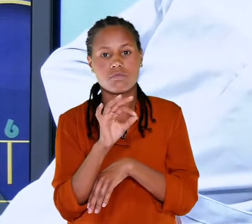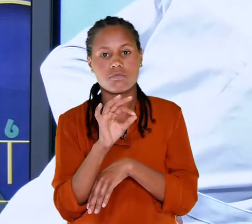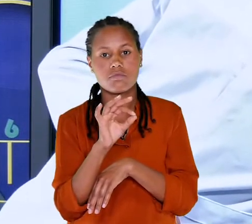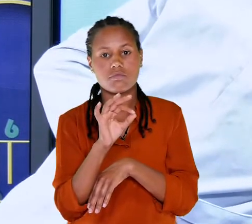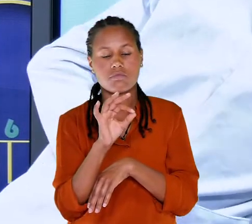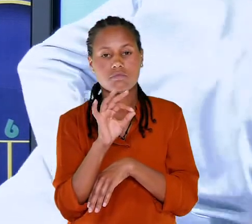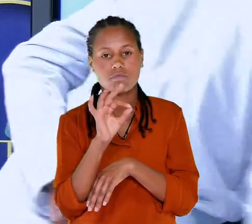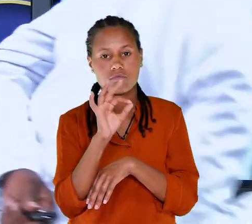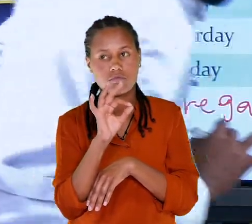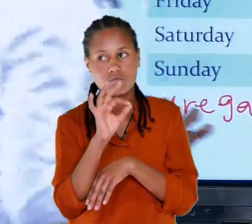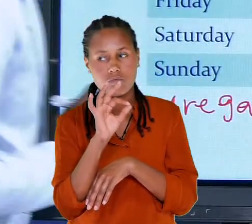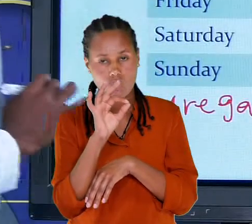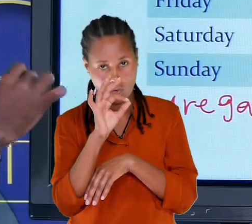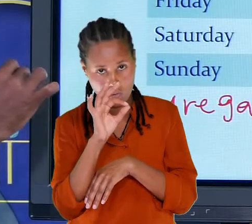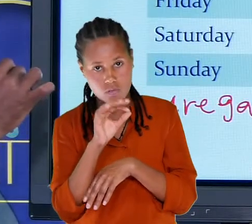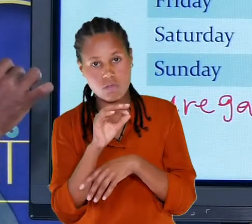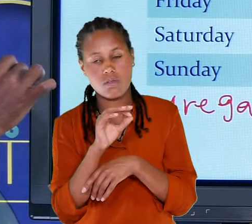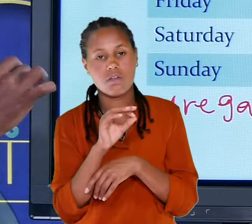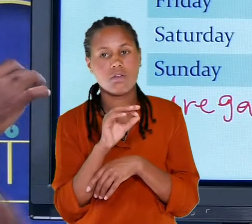On Friday here.